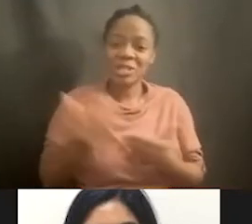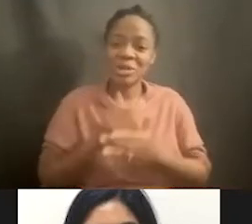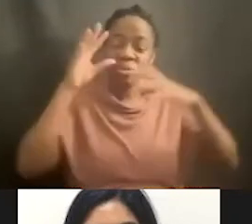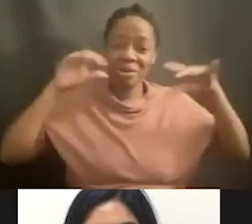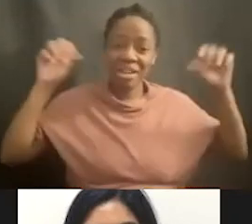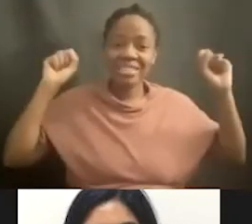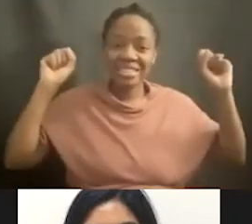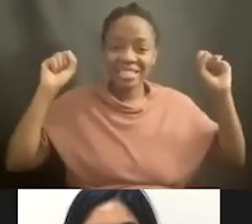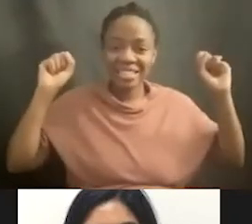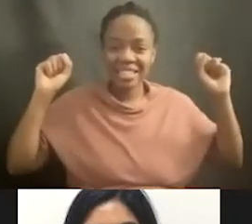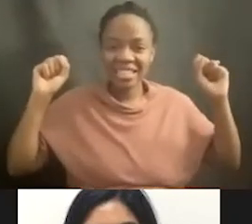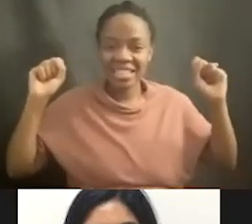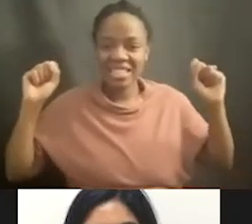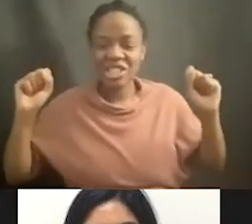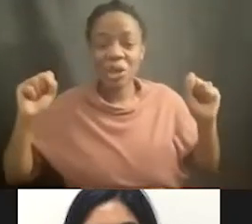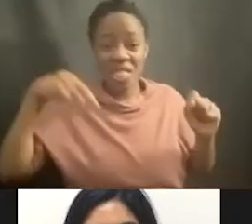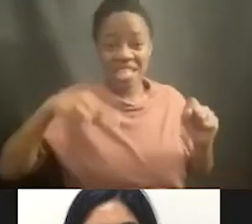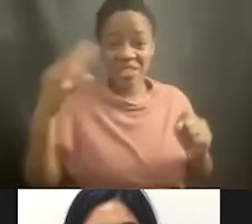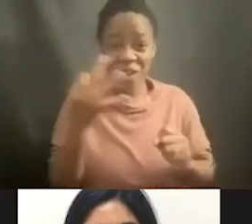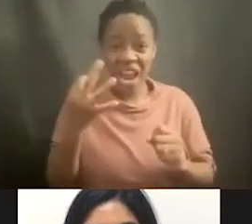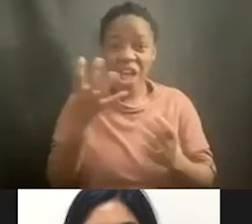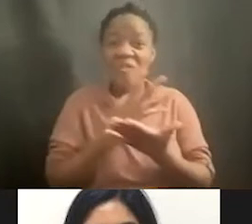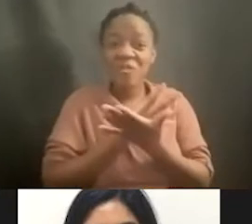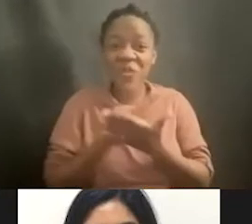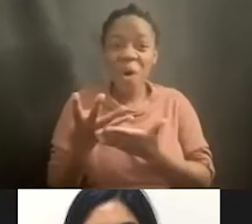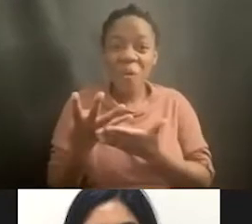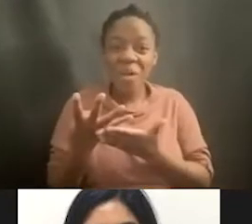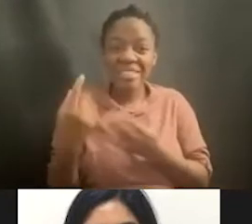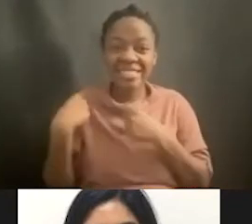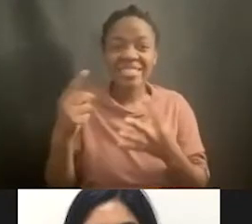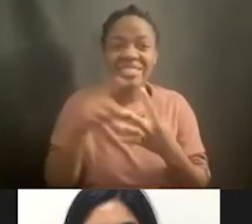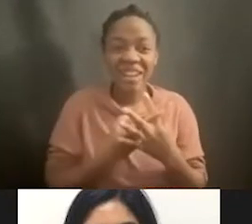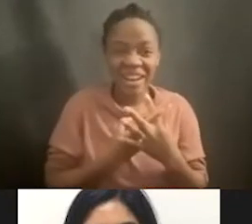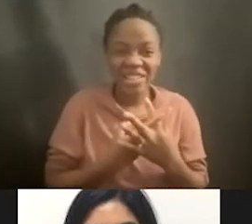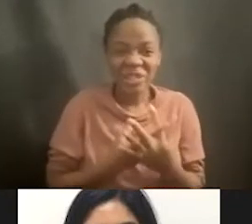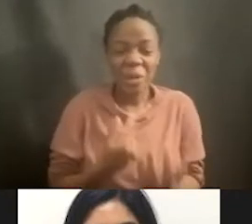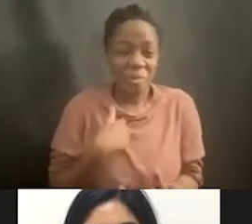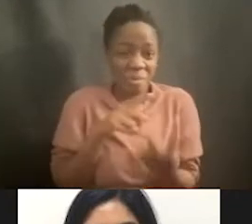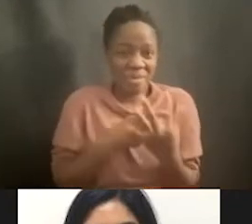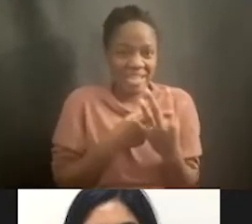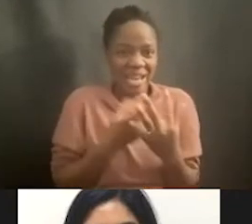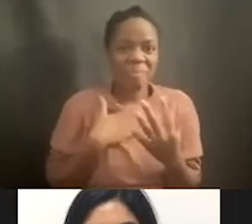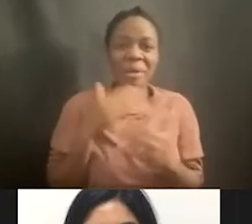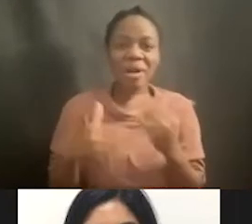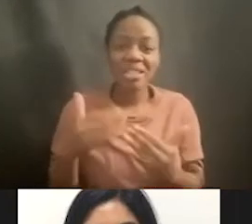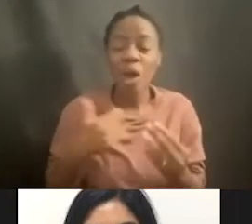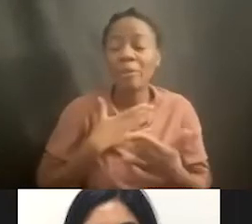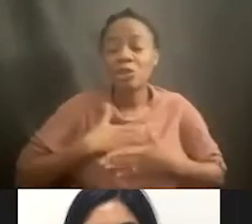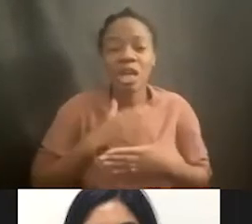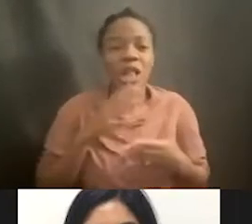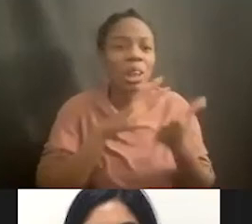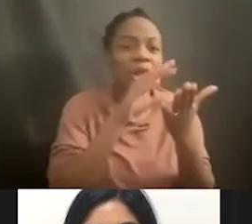Will be 4 weeks on Friday, so just at the very beginning. And I really am enjoying learning more